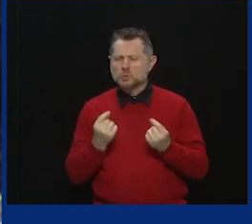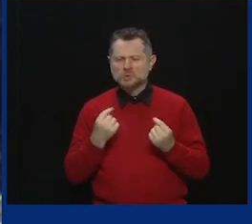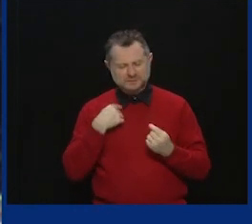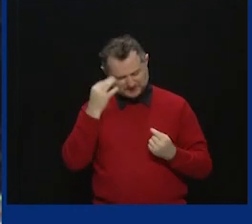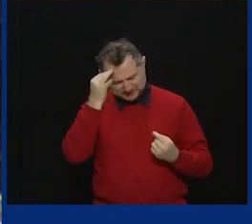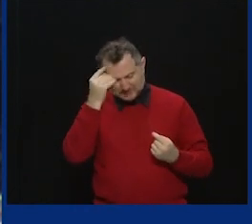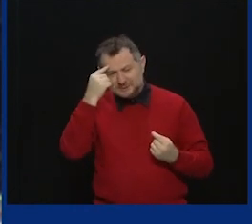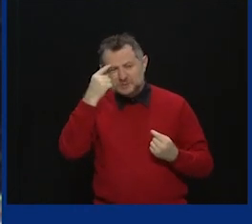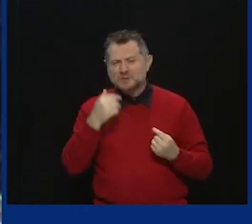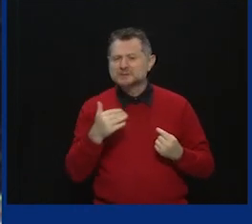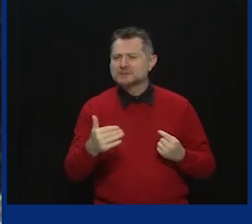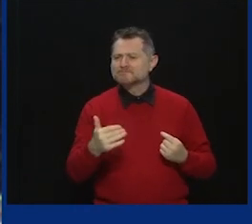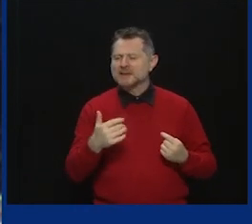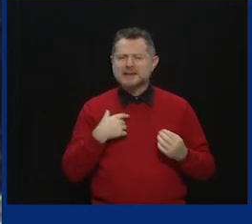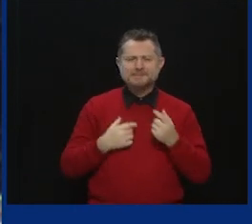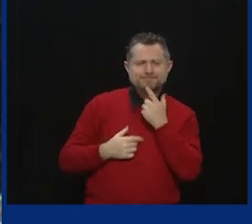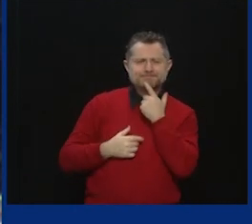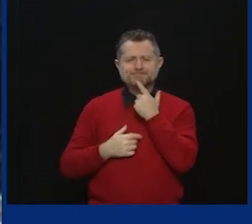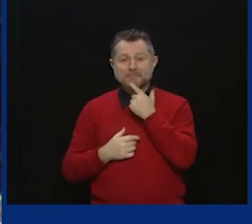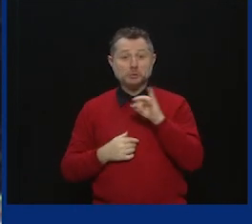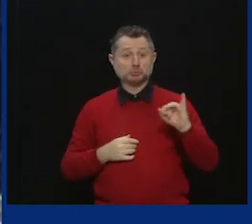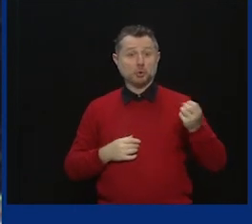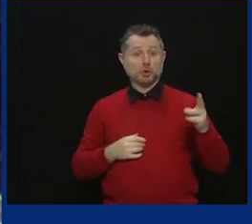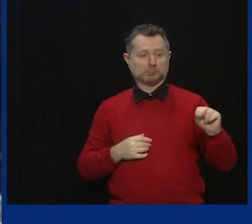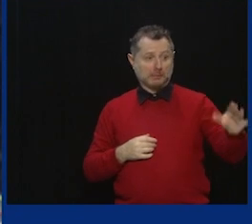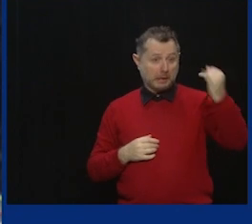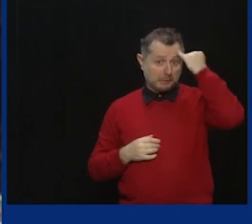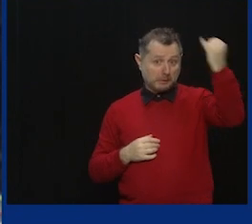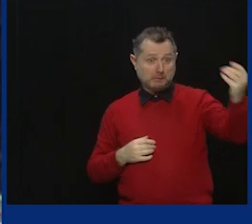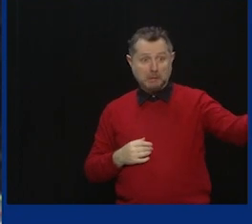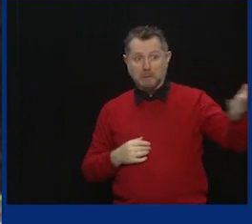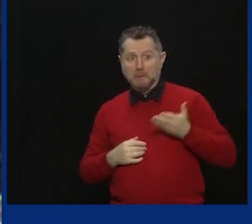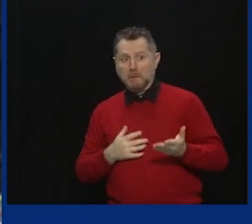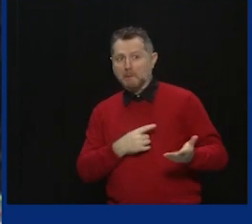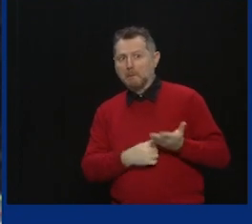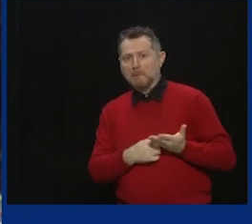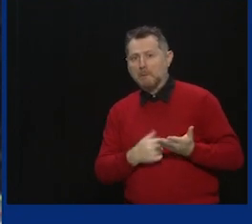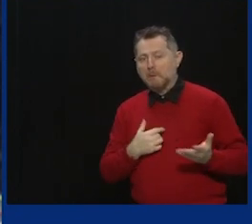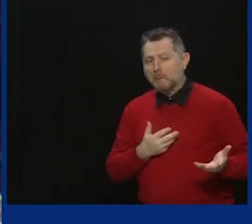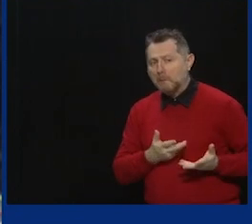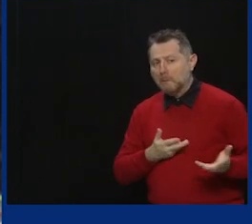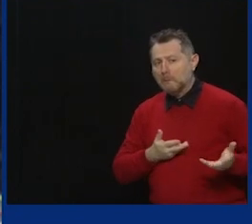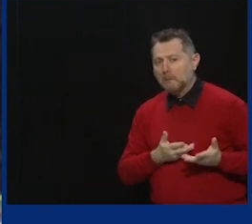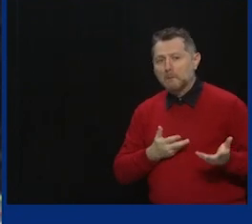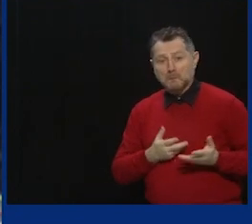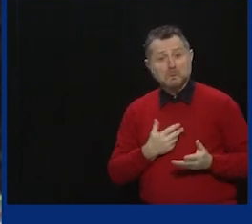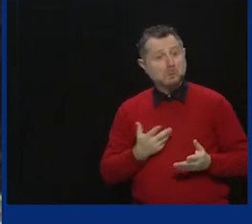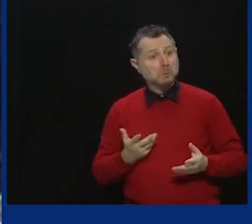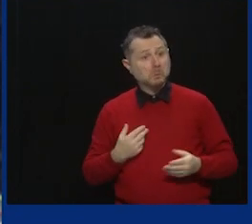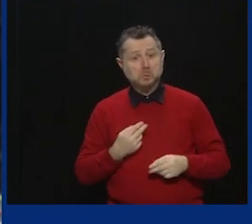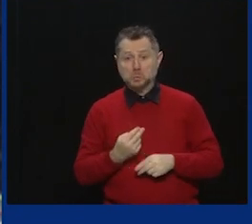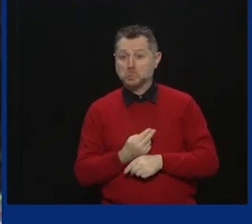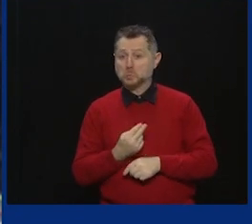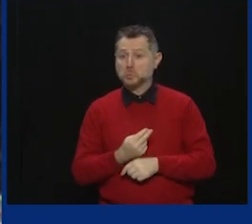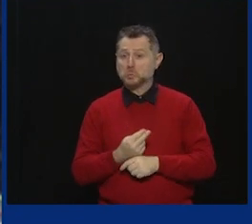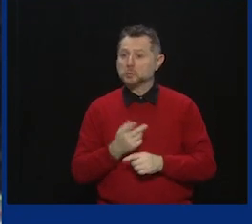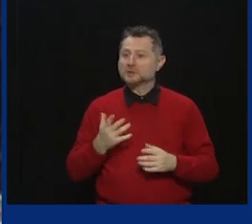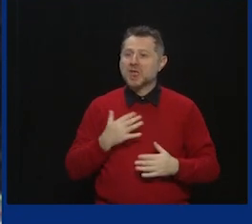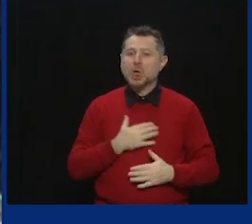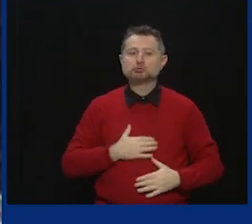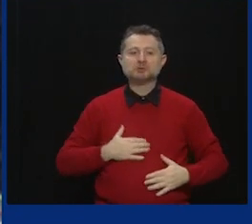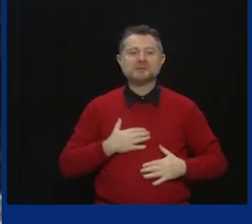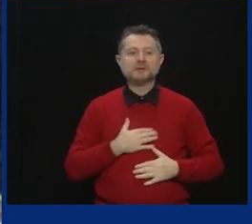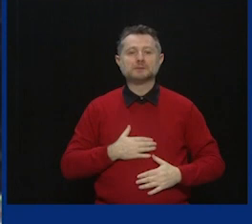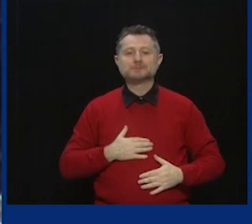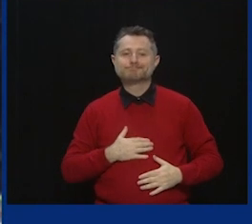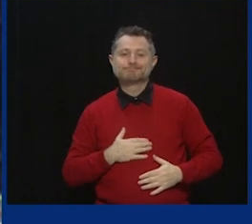know, John said, well, let's talk about using entertainment and using the